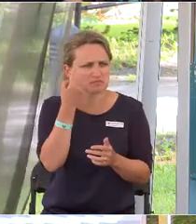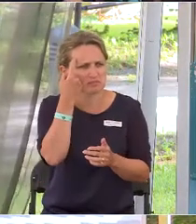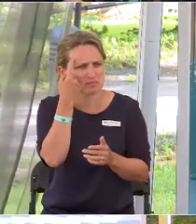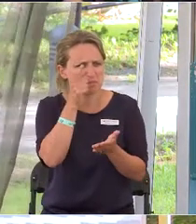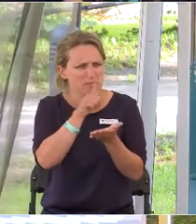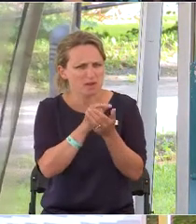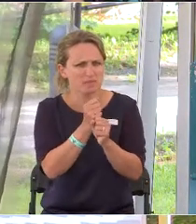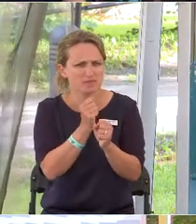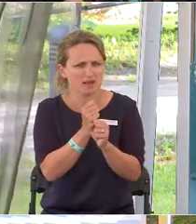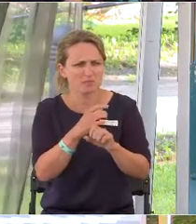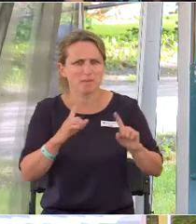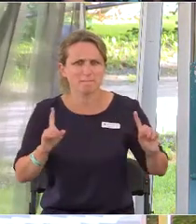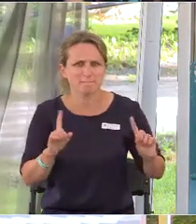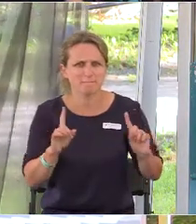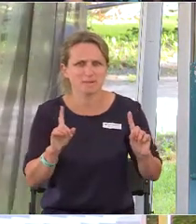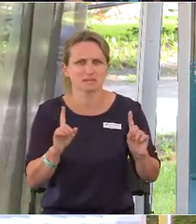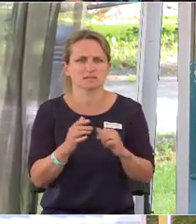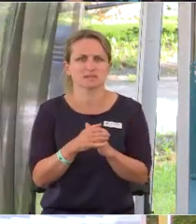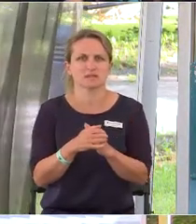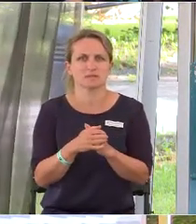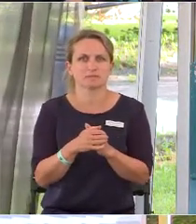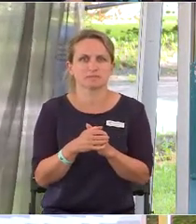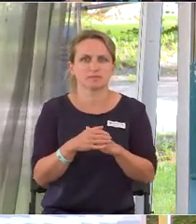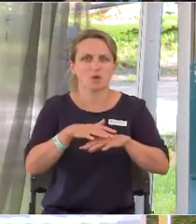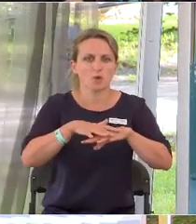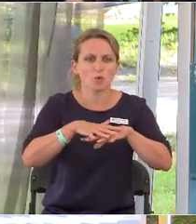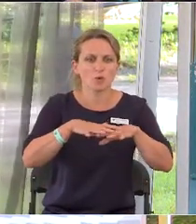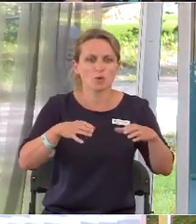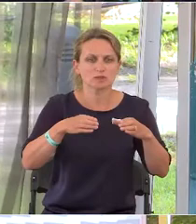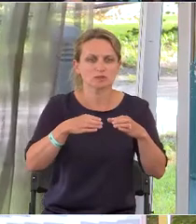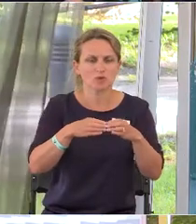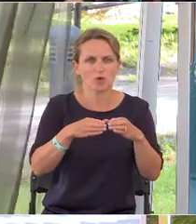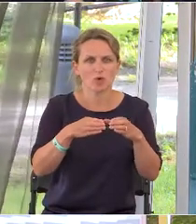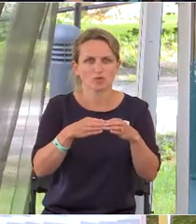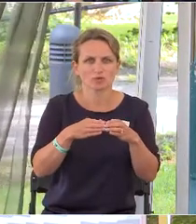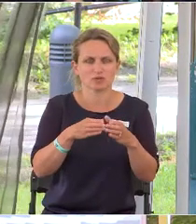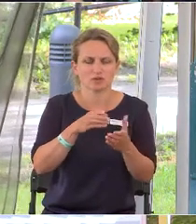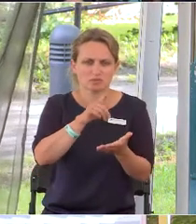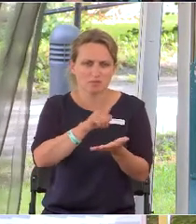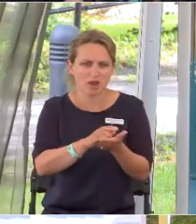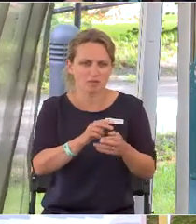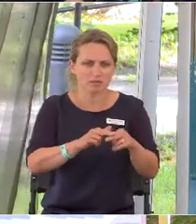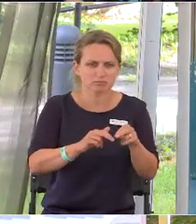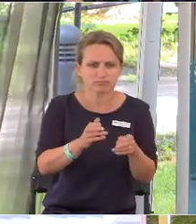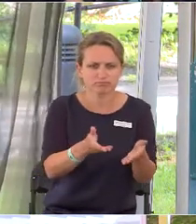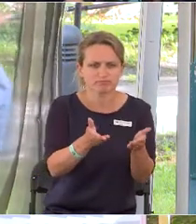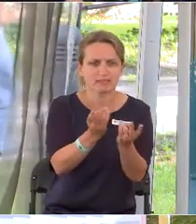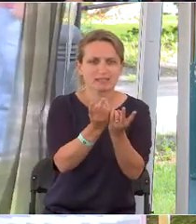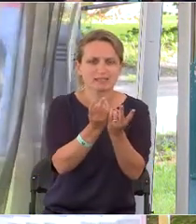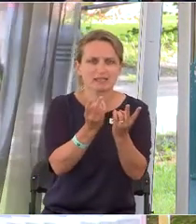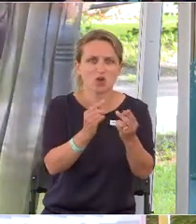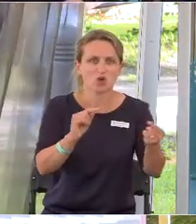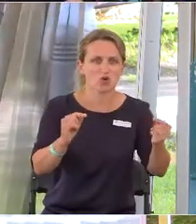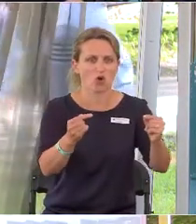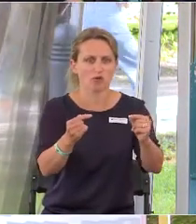we have proud to build society such that they are not so easy. the funds we've got to spend well, that we can help